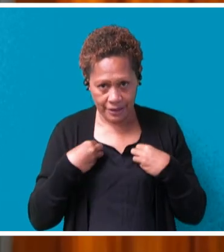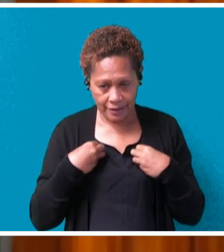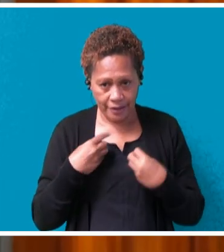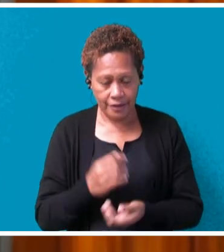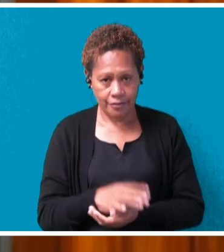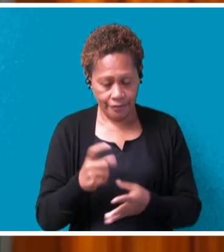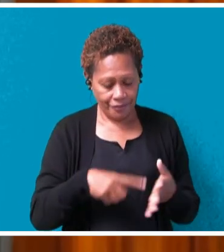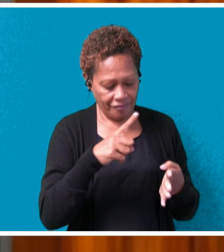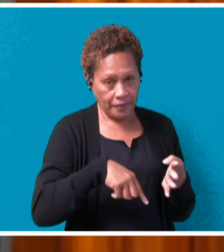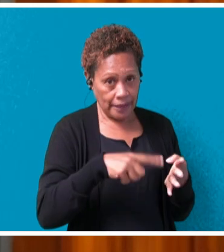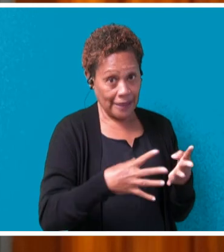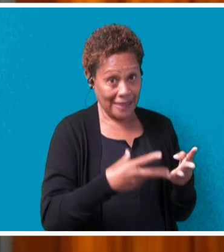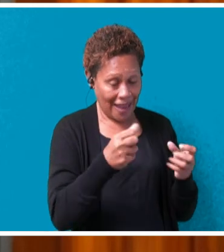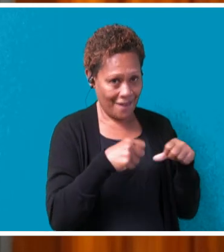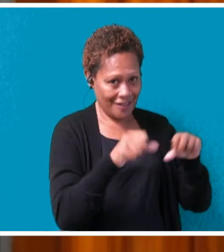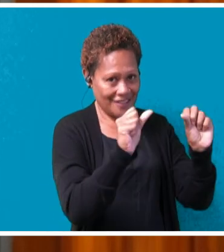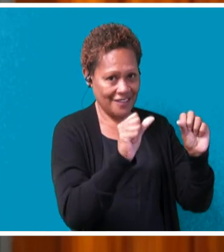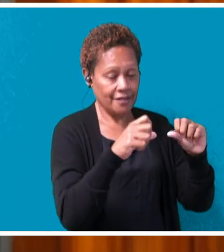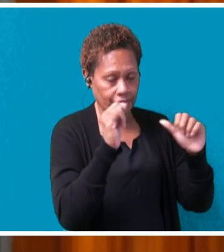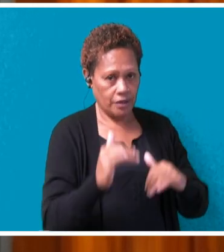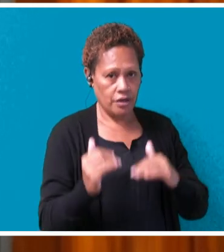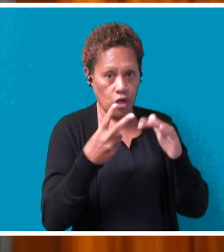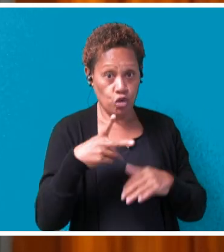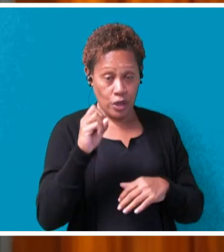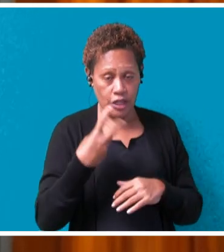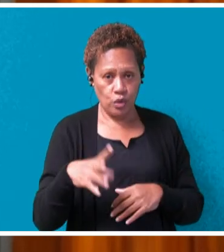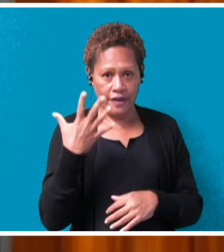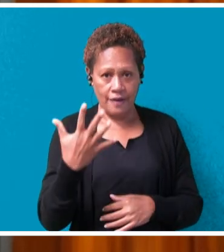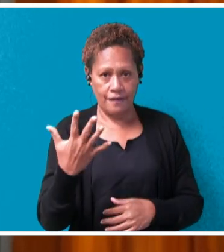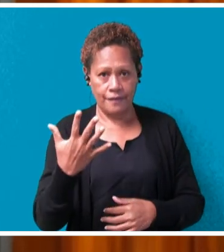few notable achievements for the Ministry of Justice in 2025.